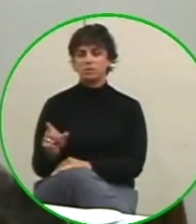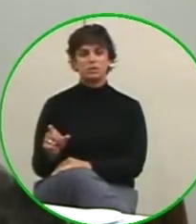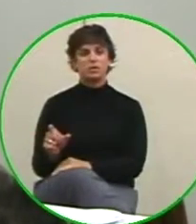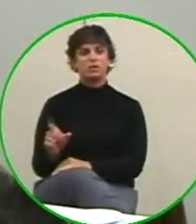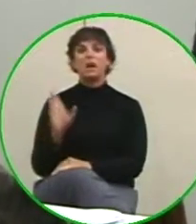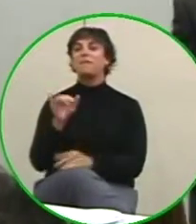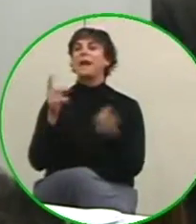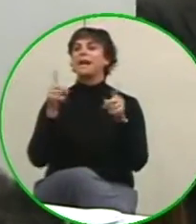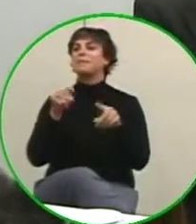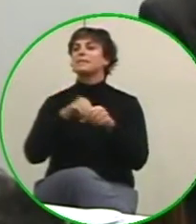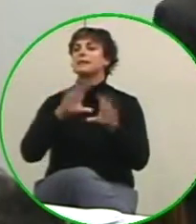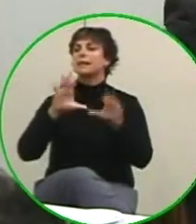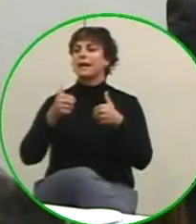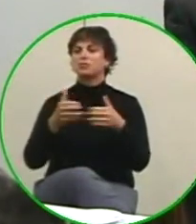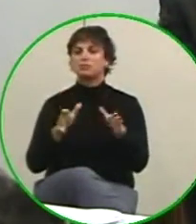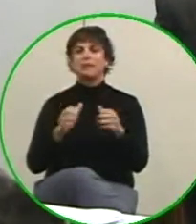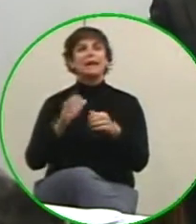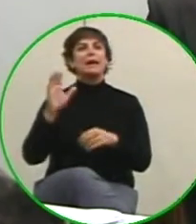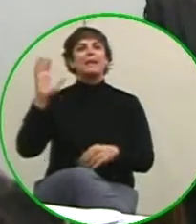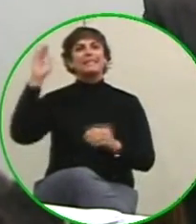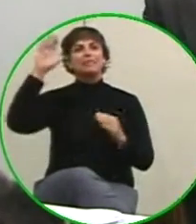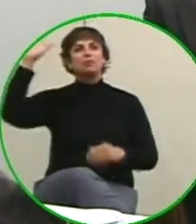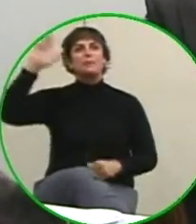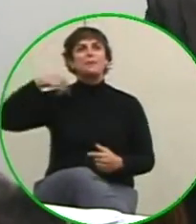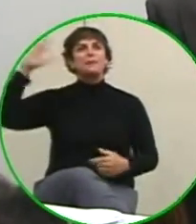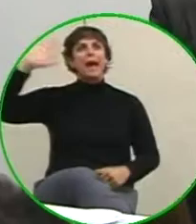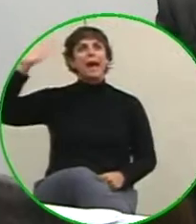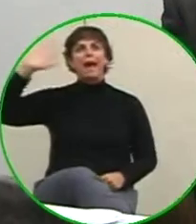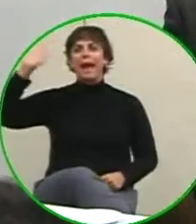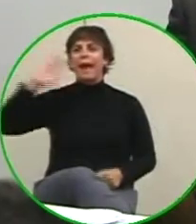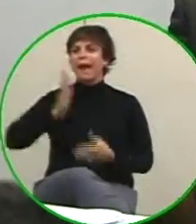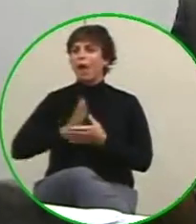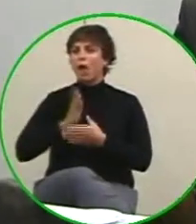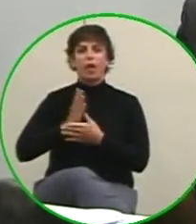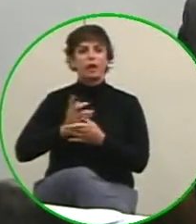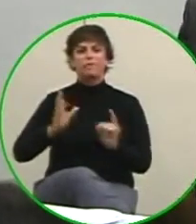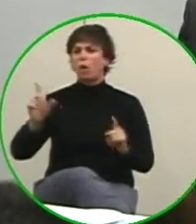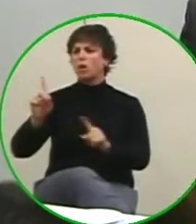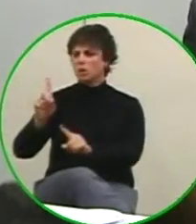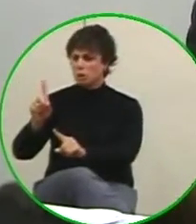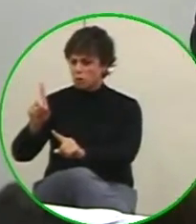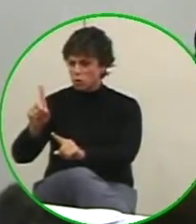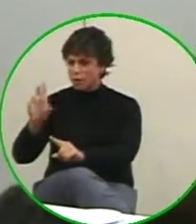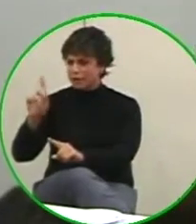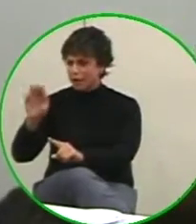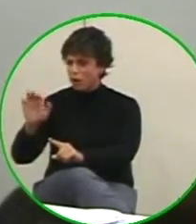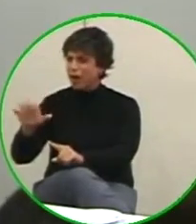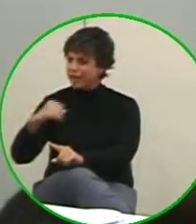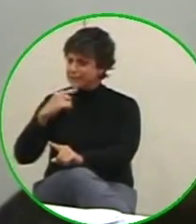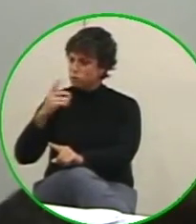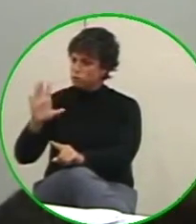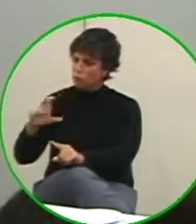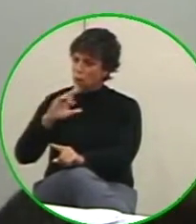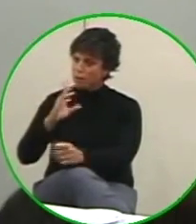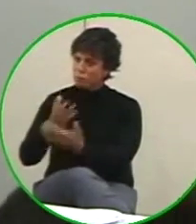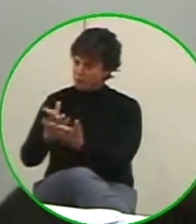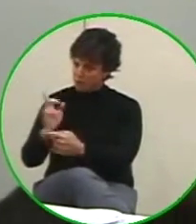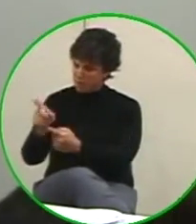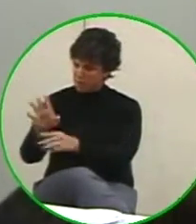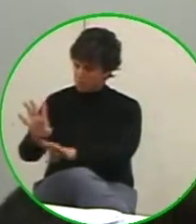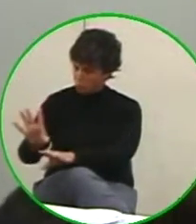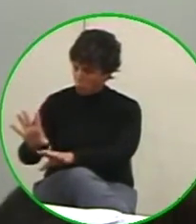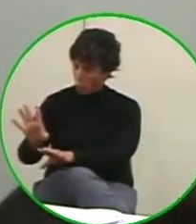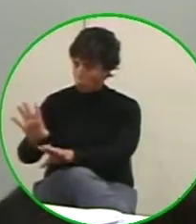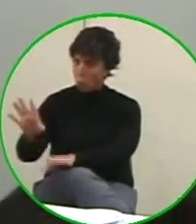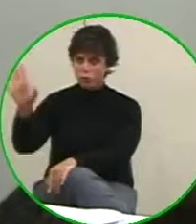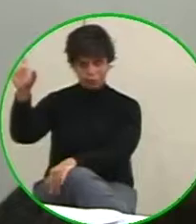This happens in the classroom with teacher, teacher, teacher, teacher, teacher, teacher, teacher. Whoa, hold on, Dale. I said I'll be there in a minute. Just